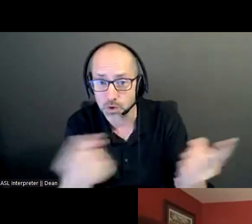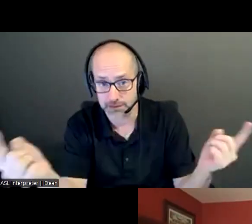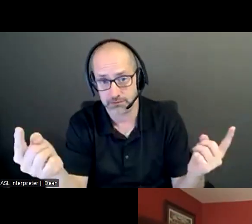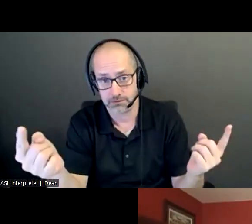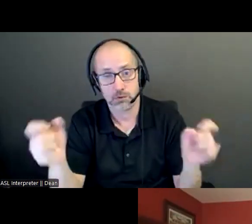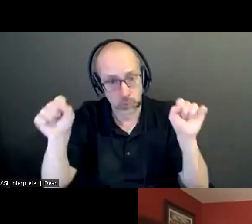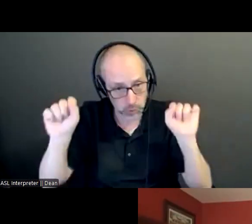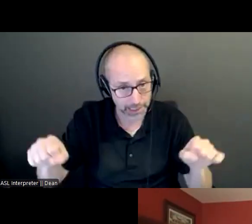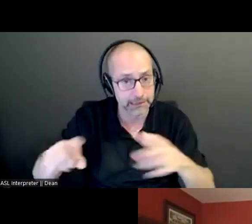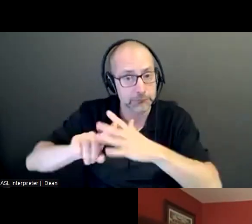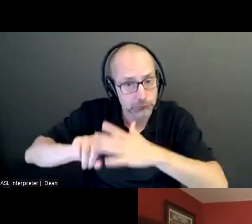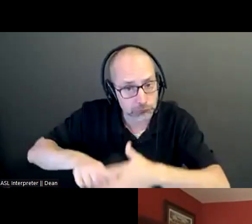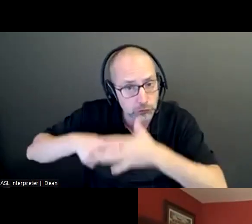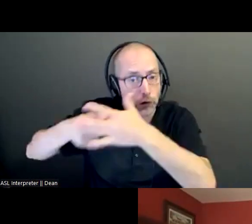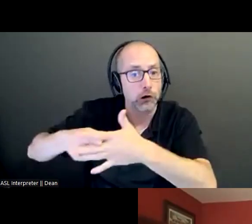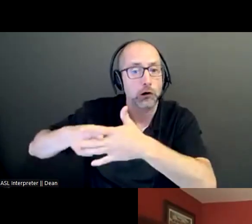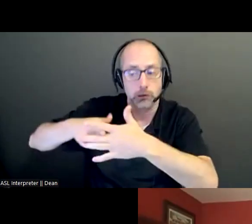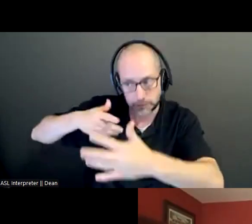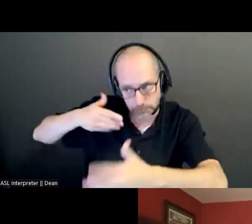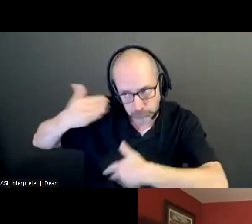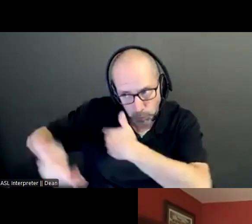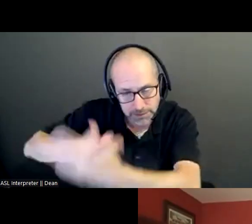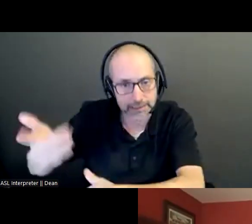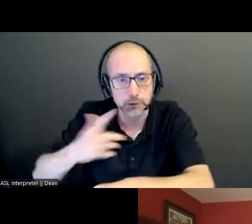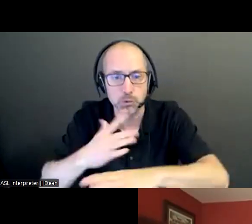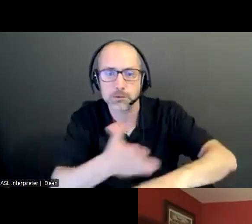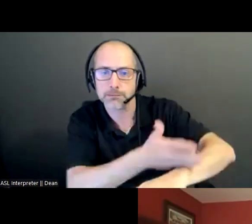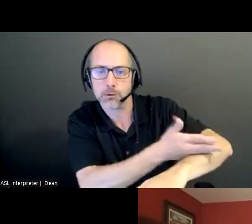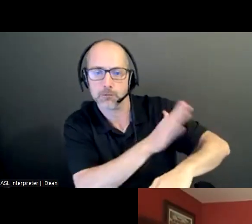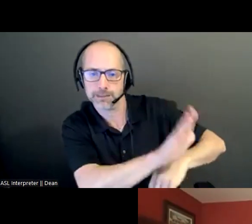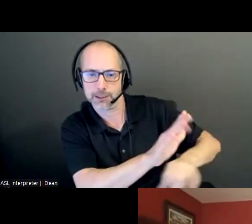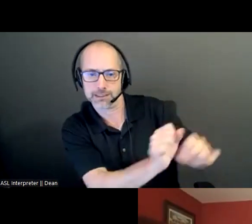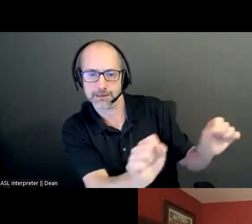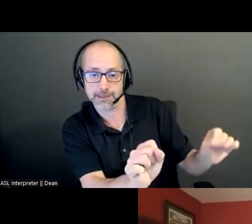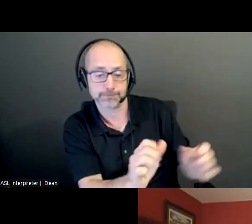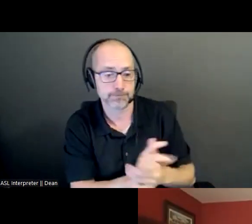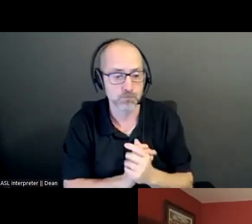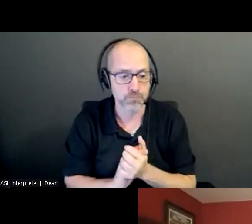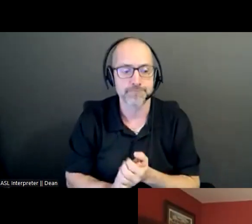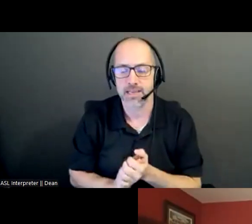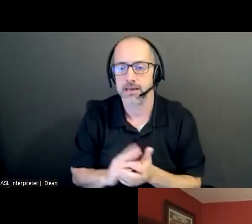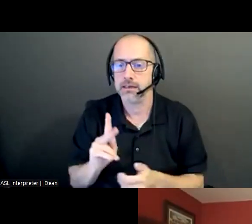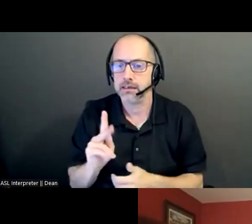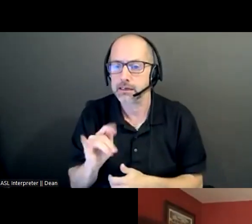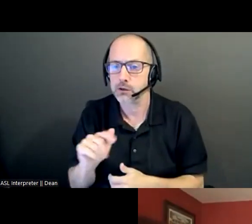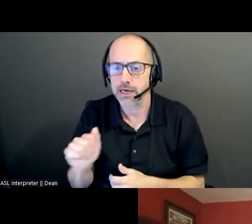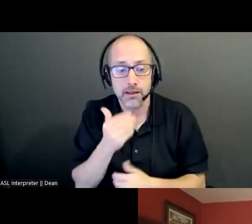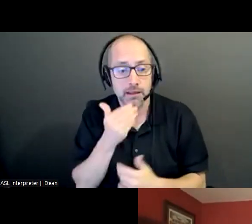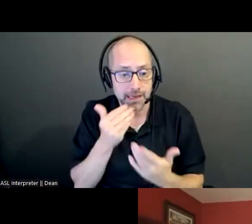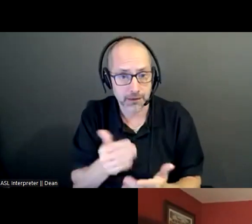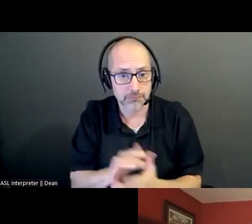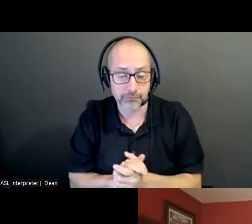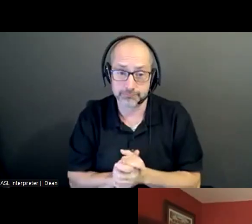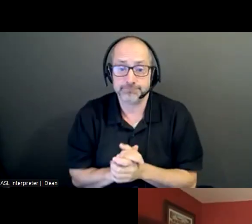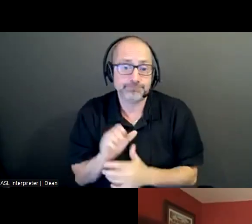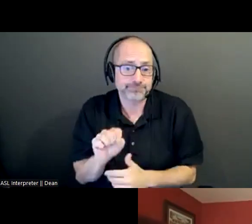start the ball rolling and start the process. Yeah, thank you. And this is a fairly new